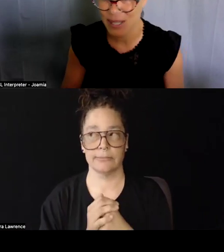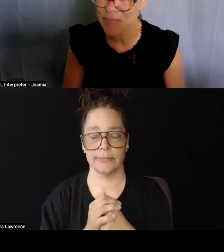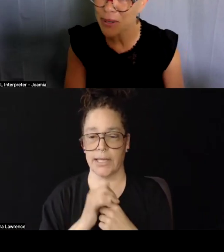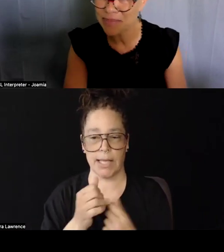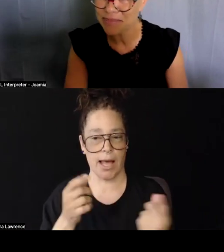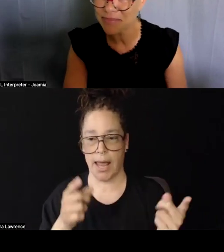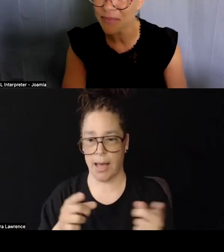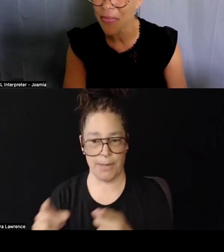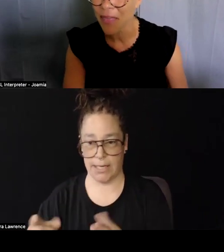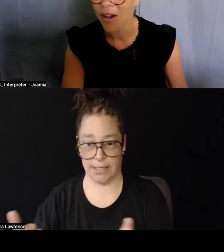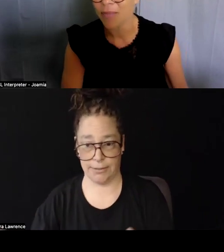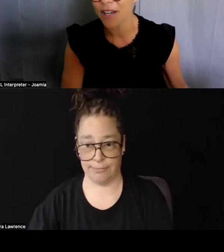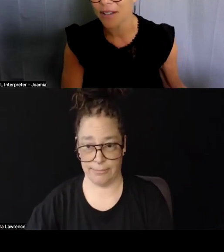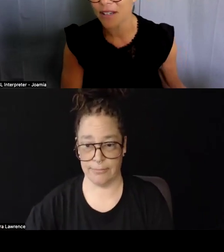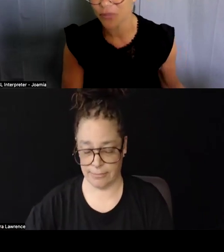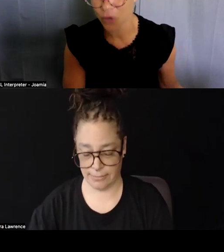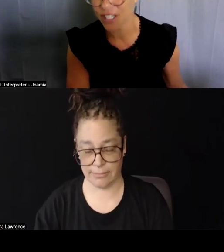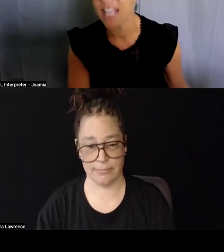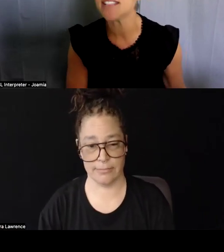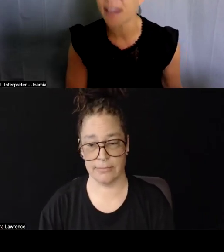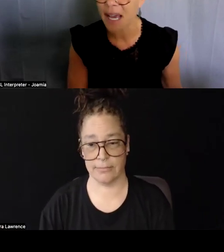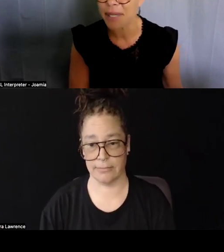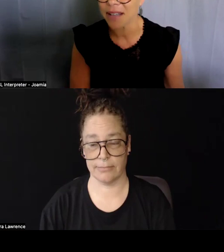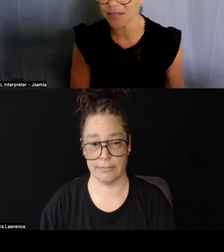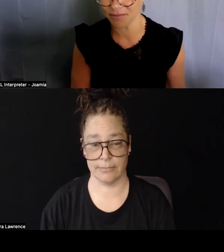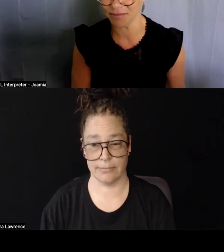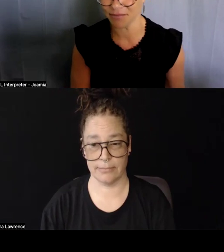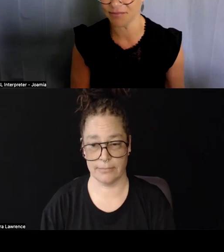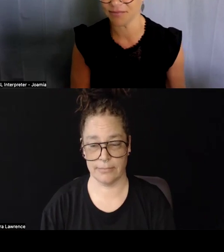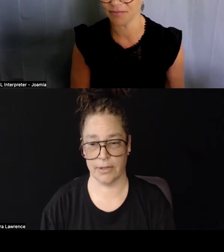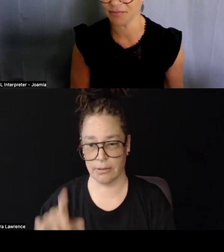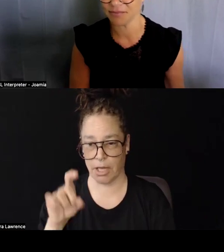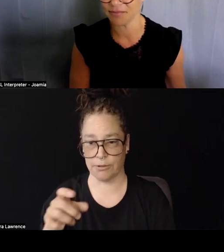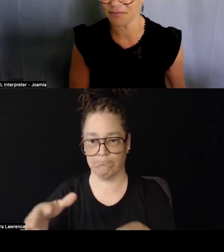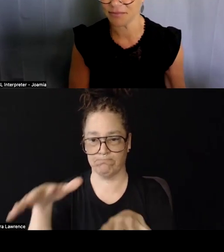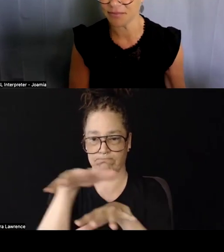very simple, but unfortunately, it's not happening.